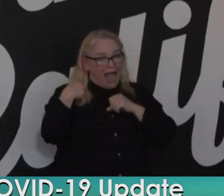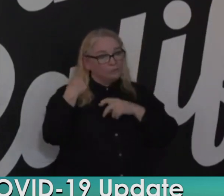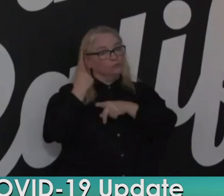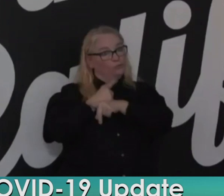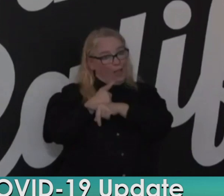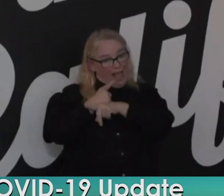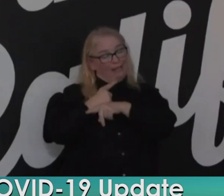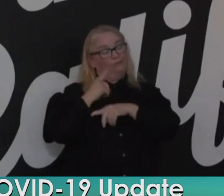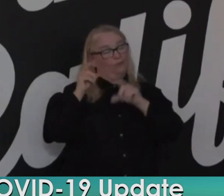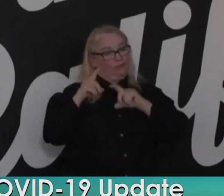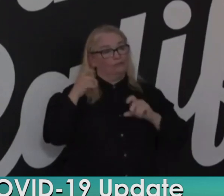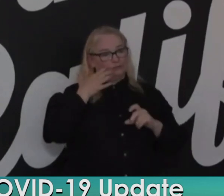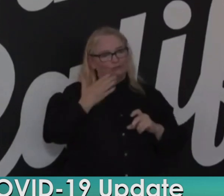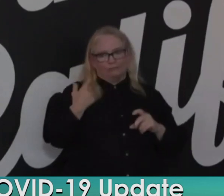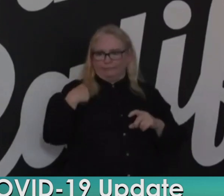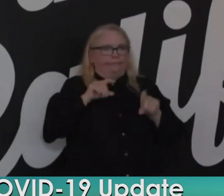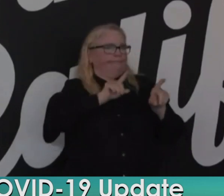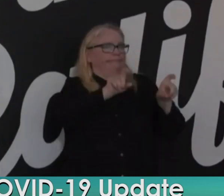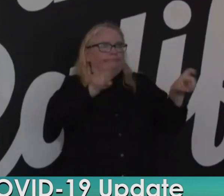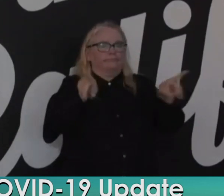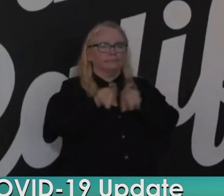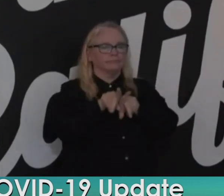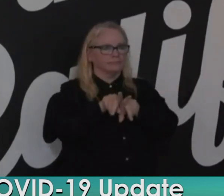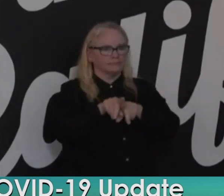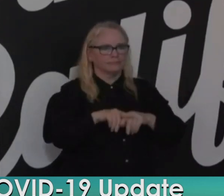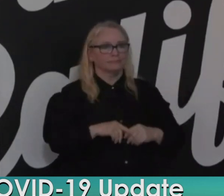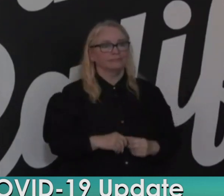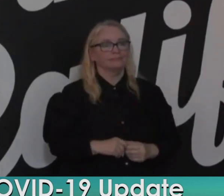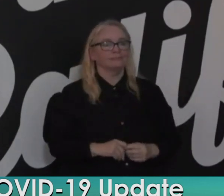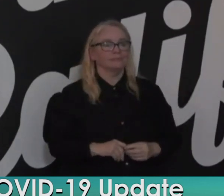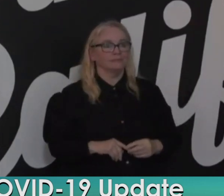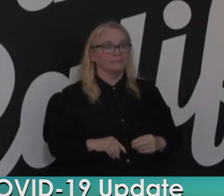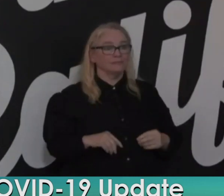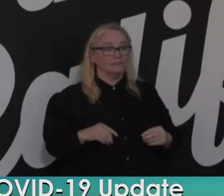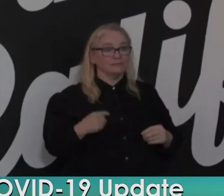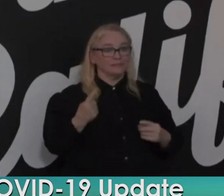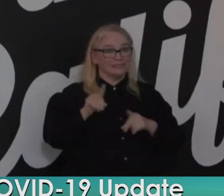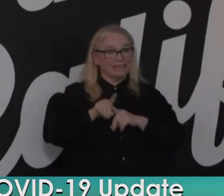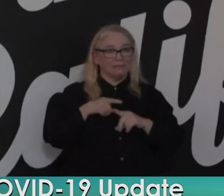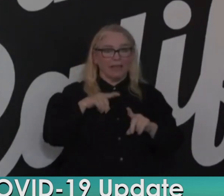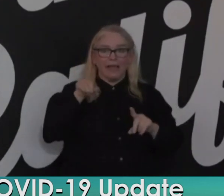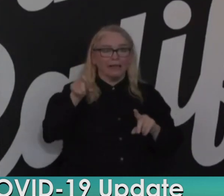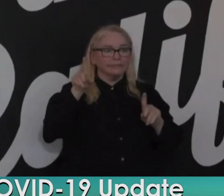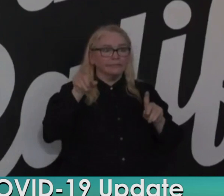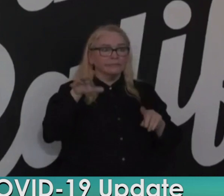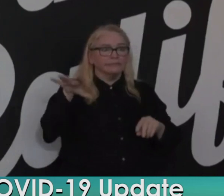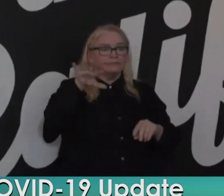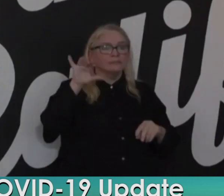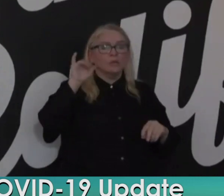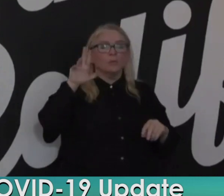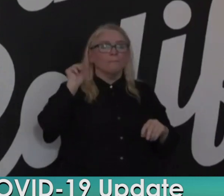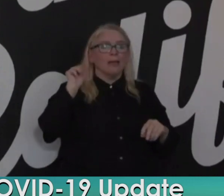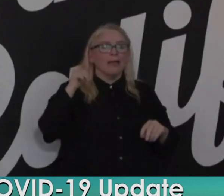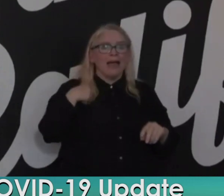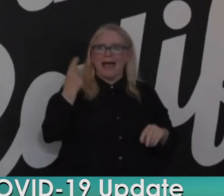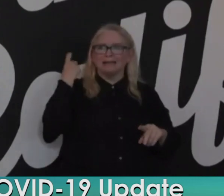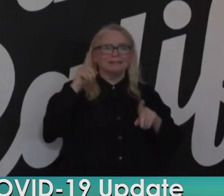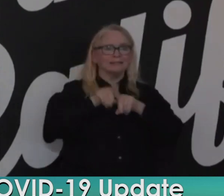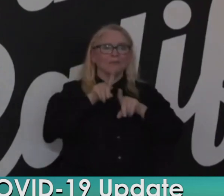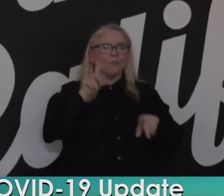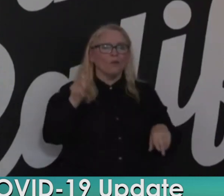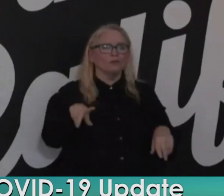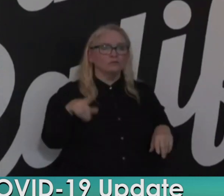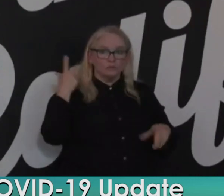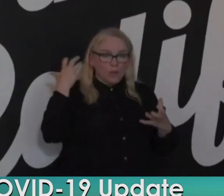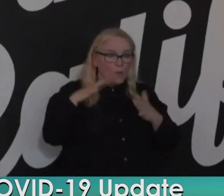answer in real time. The questions we posed to the folks up in Yuba, folks that want to open earlier and want to go even